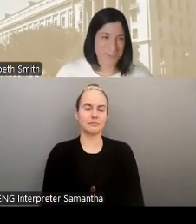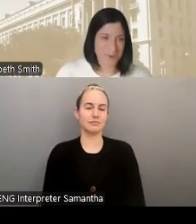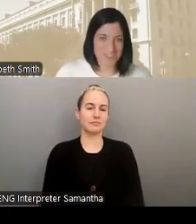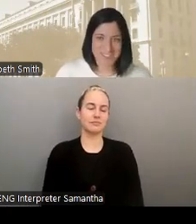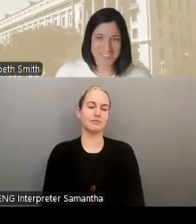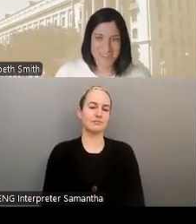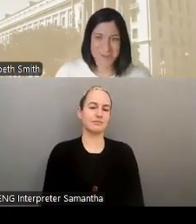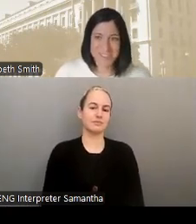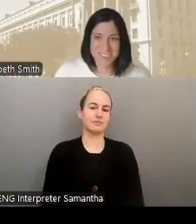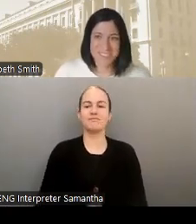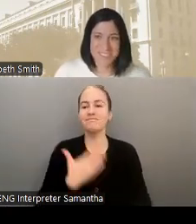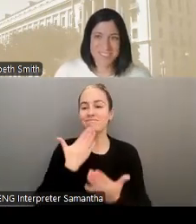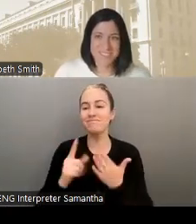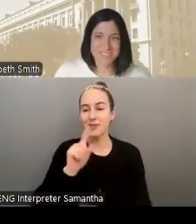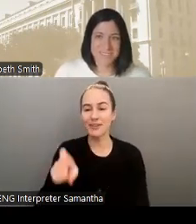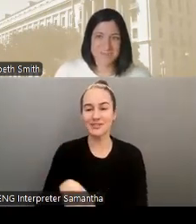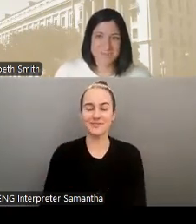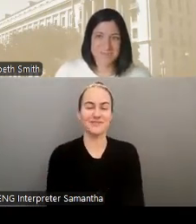That was a good question. Thank you.